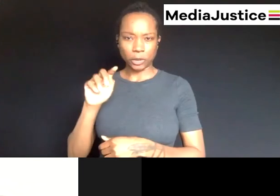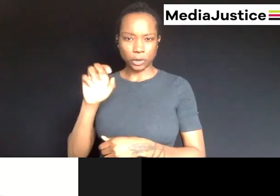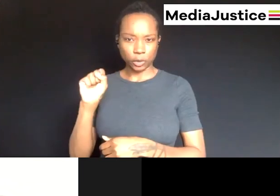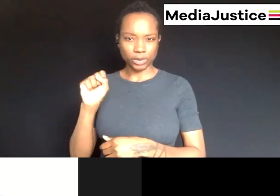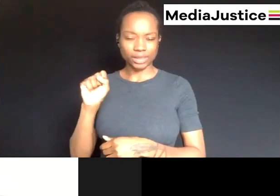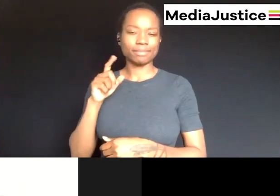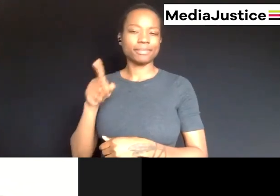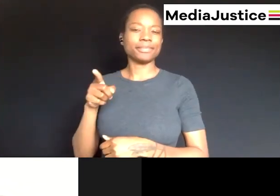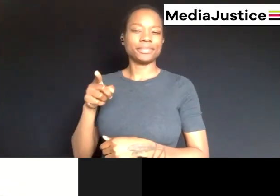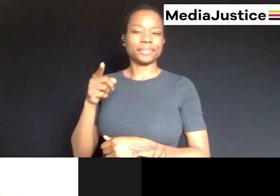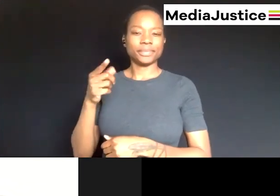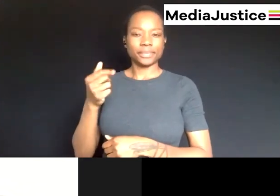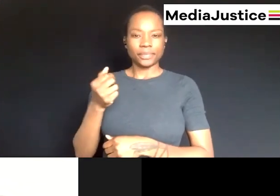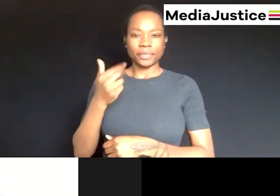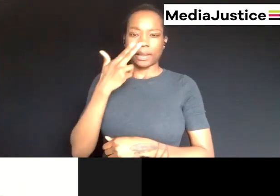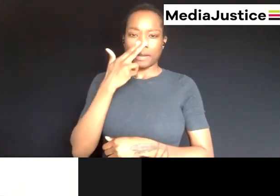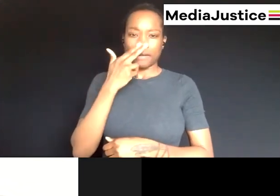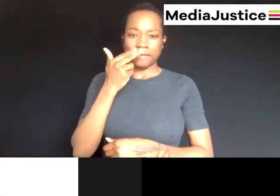free markets.